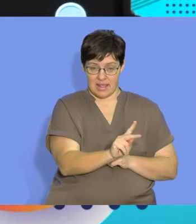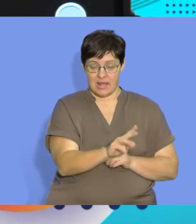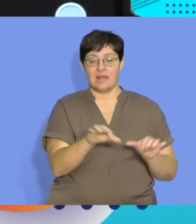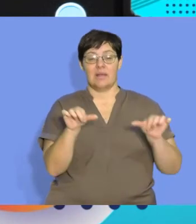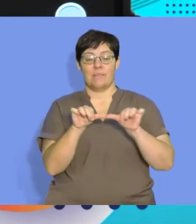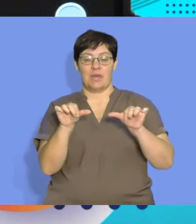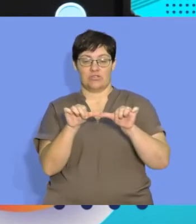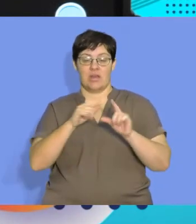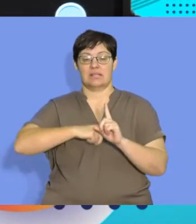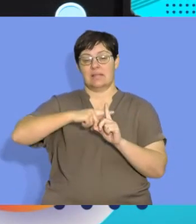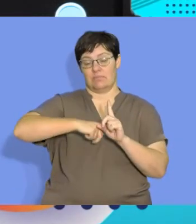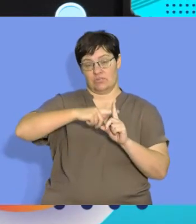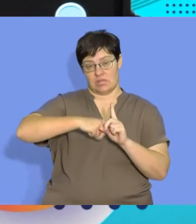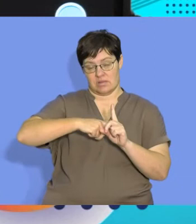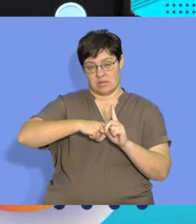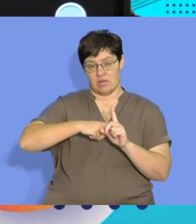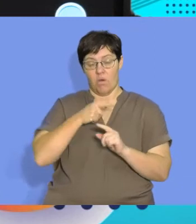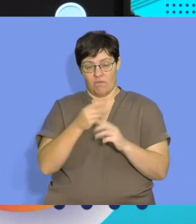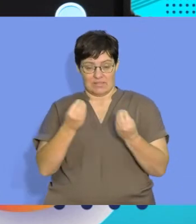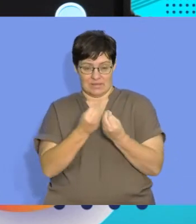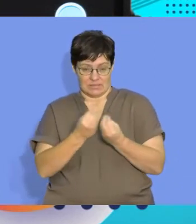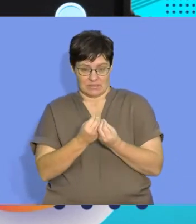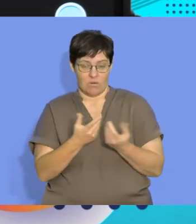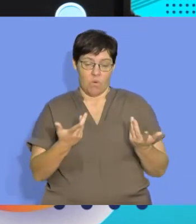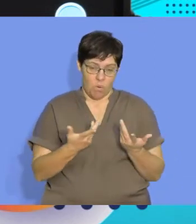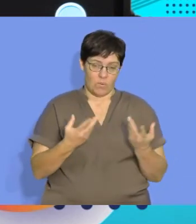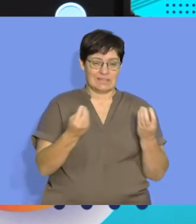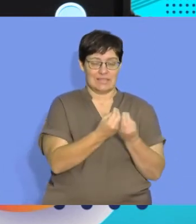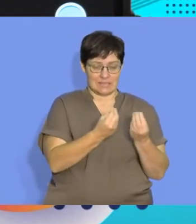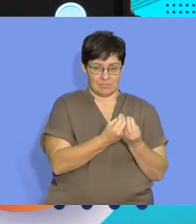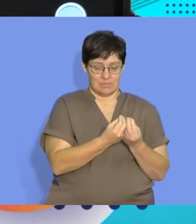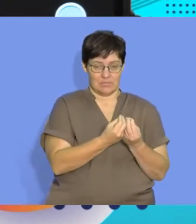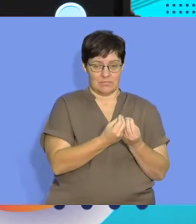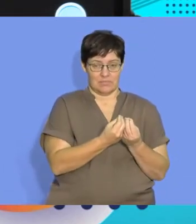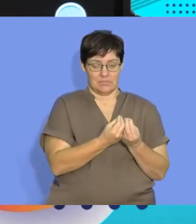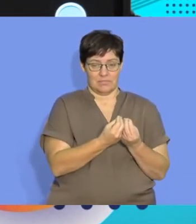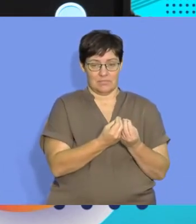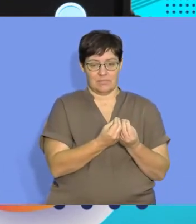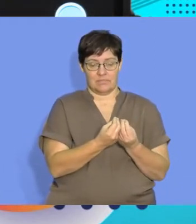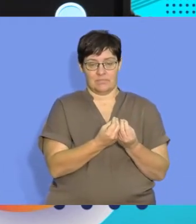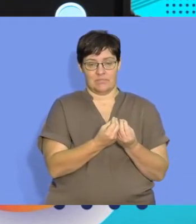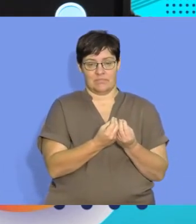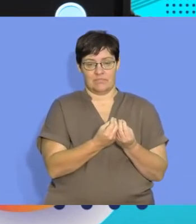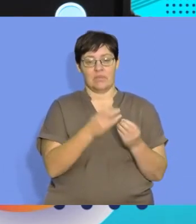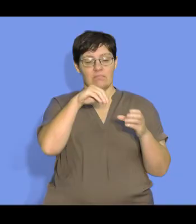a measure of the temperature of the substance, or what the substance is